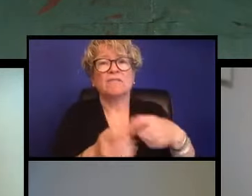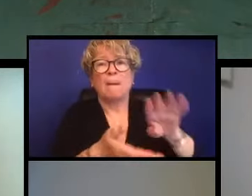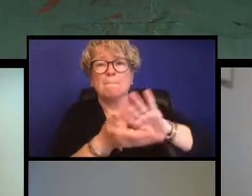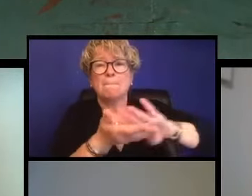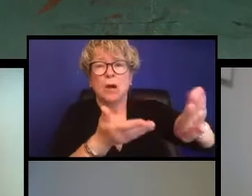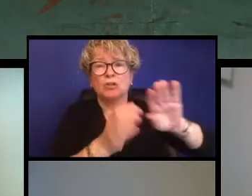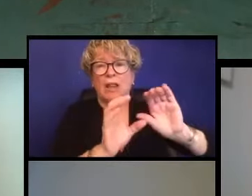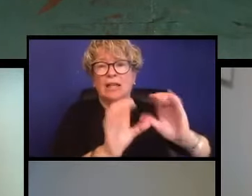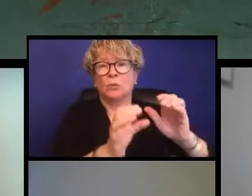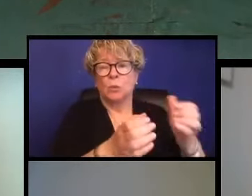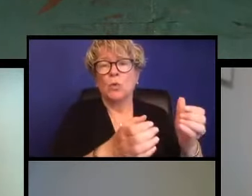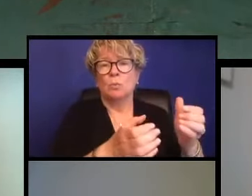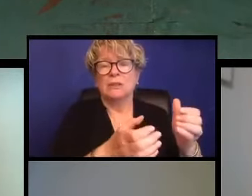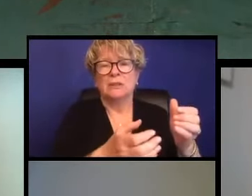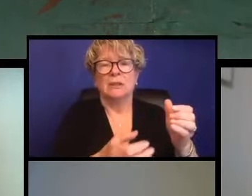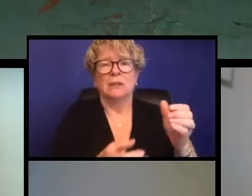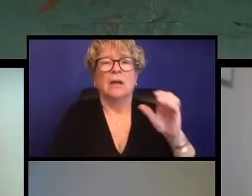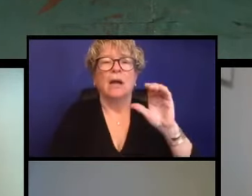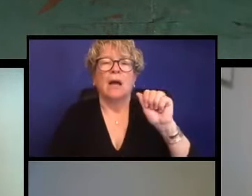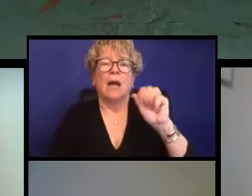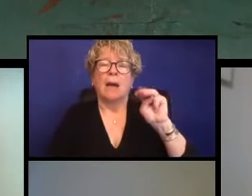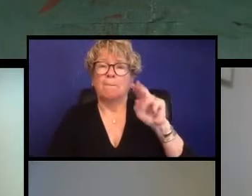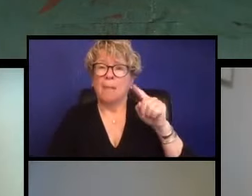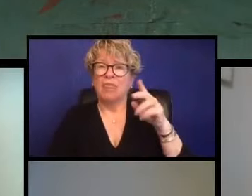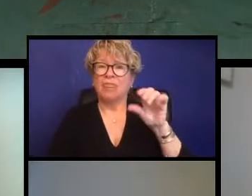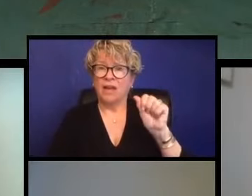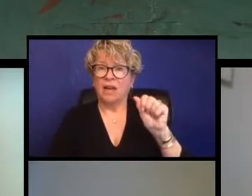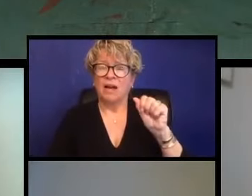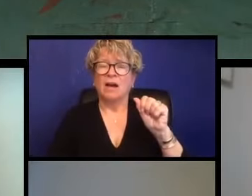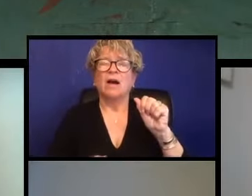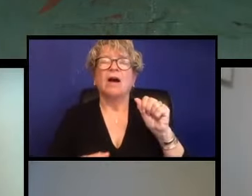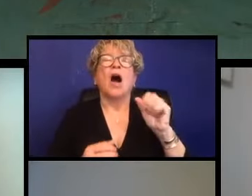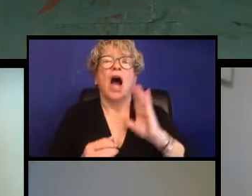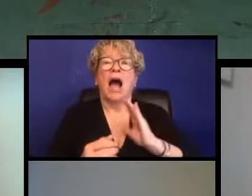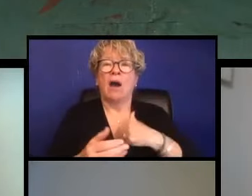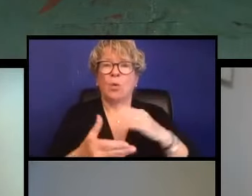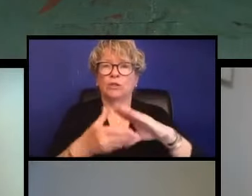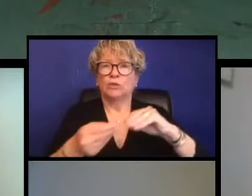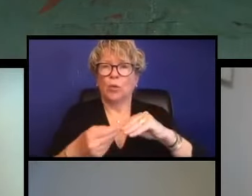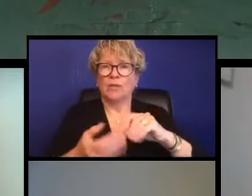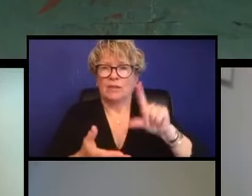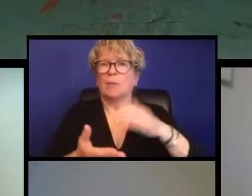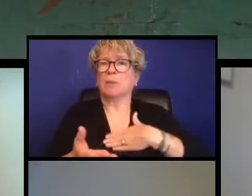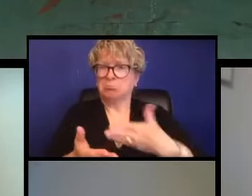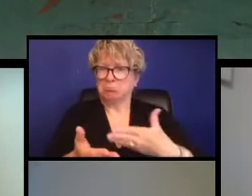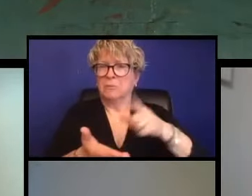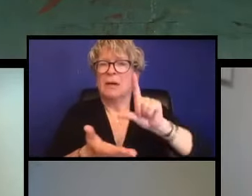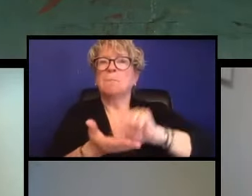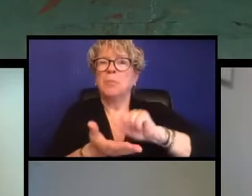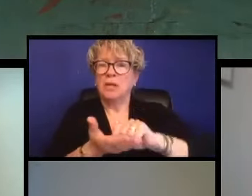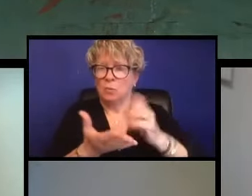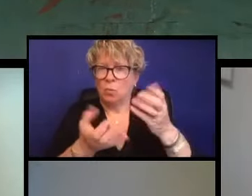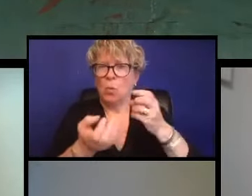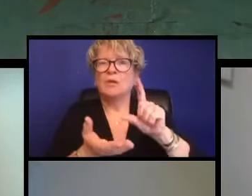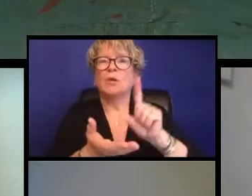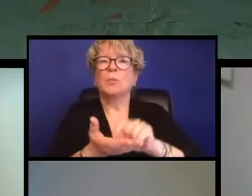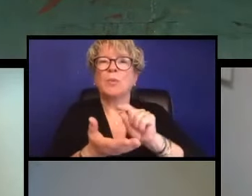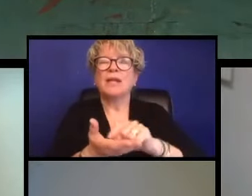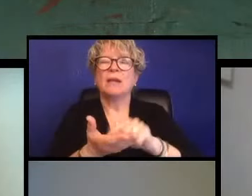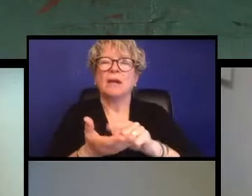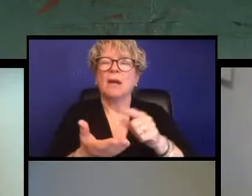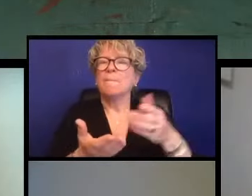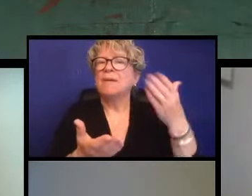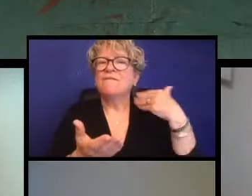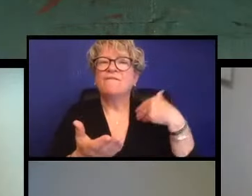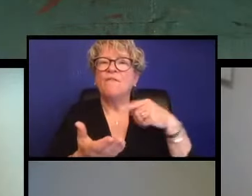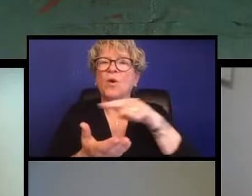we get in Anathema are stories that were rejected elsewhere because the editors at those places were like, eh, we don't